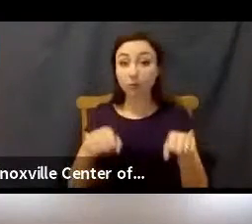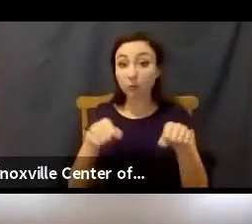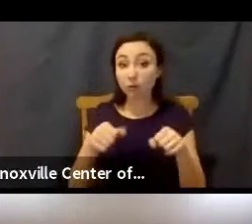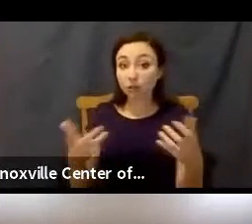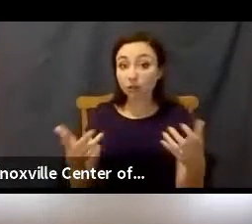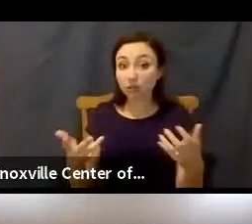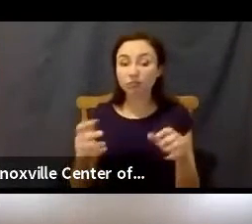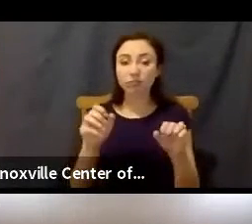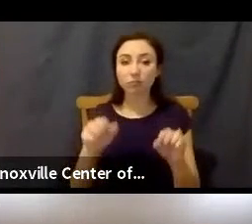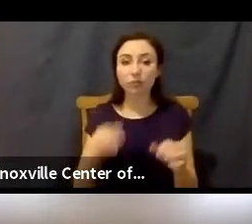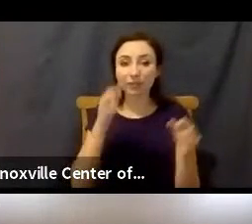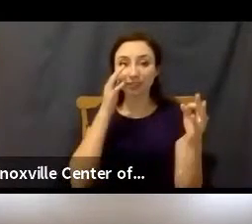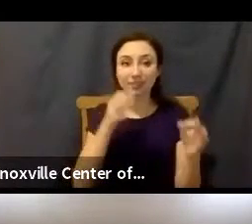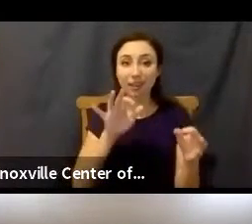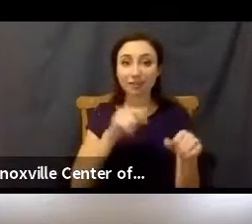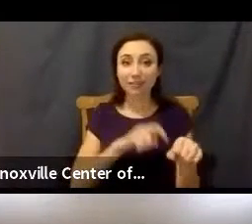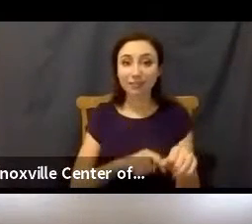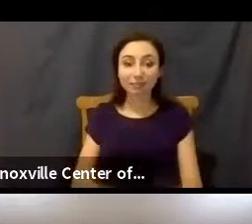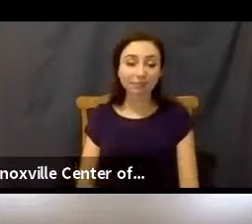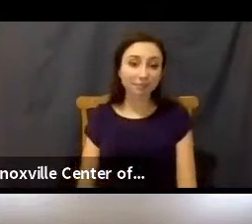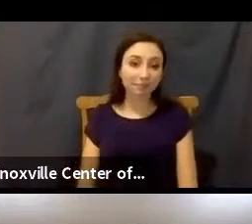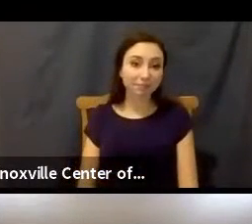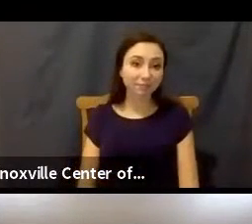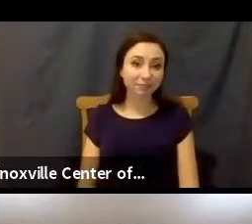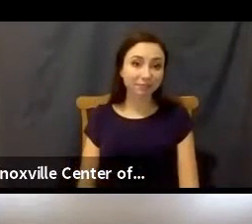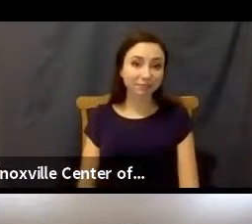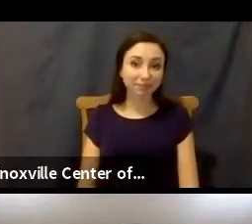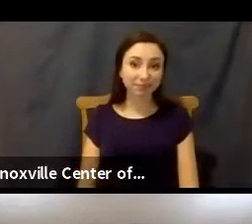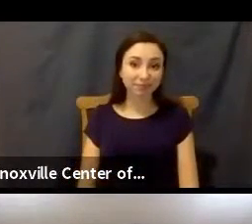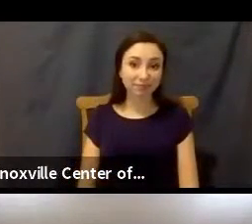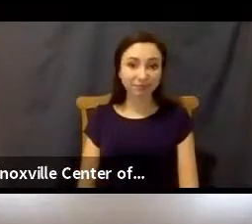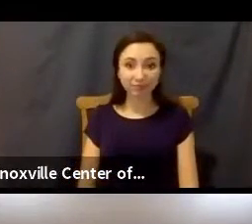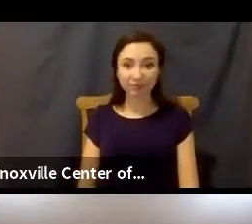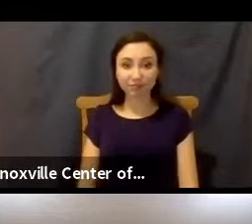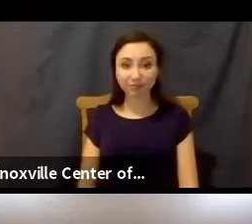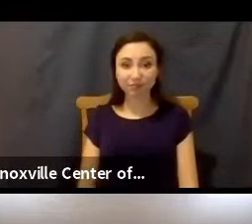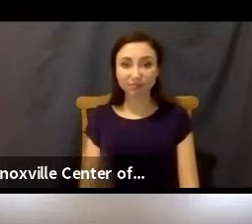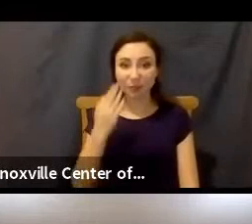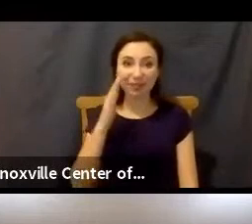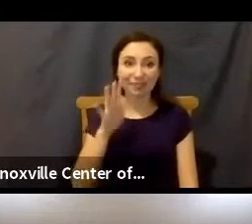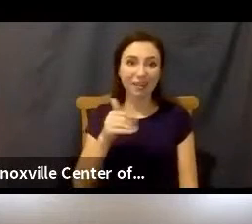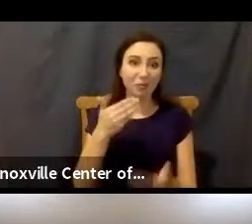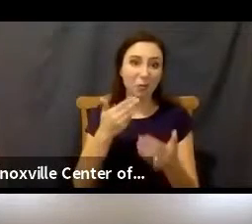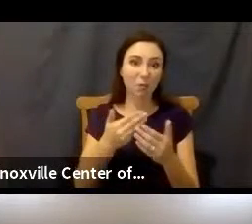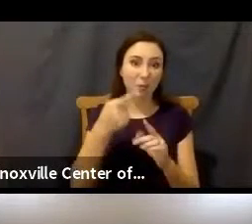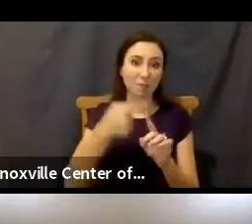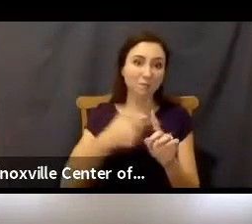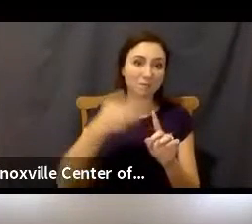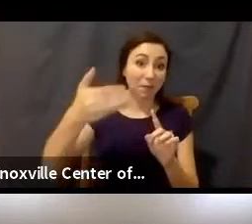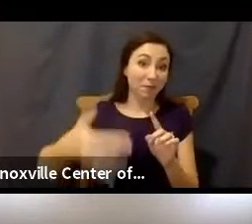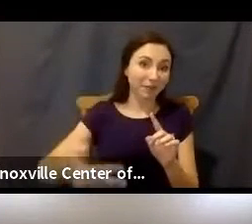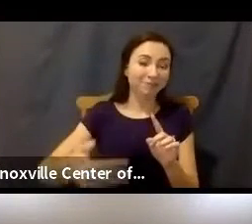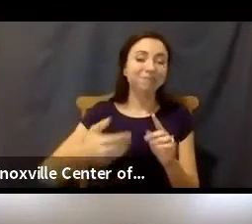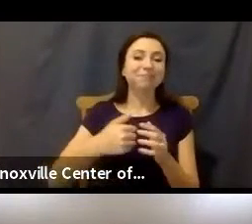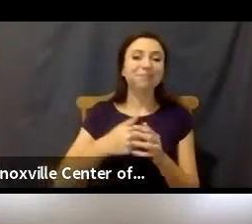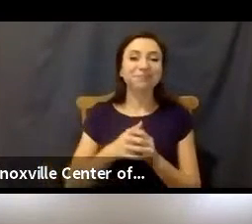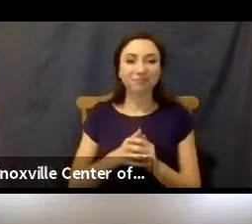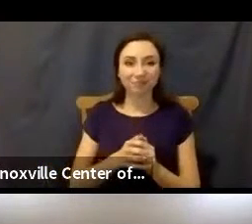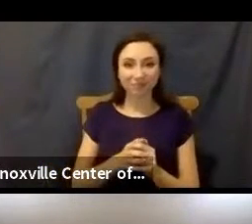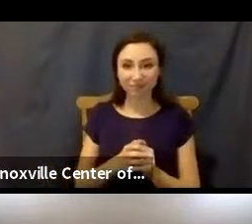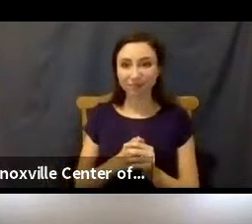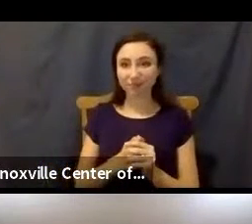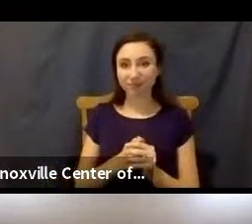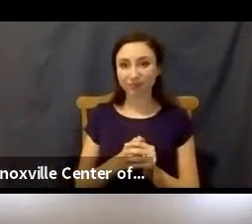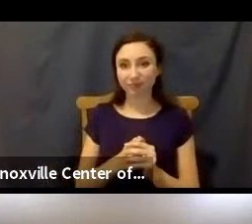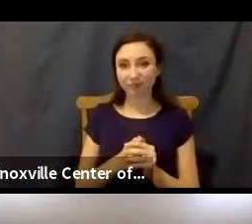possibilities, and then we can decide then. Because we've got, that's almost a month away. So